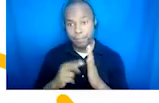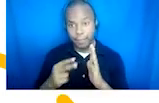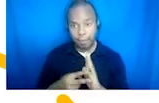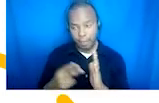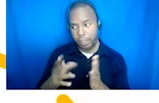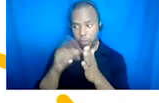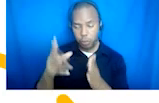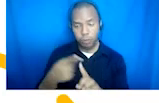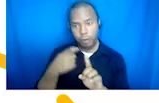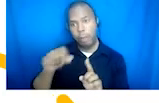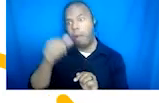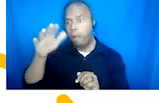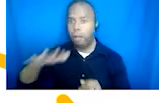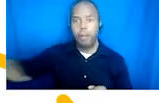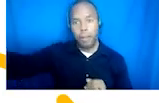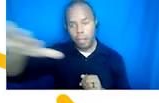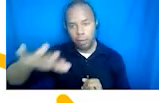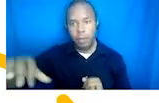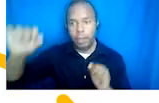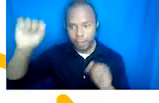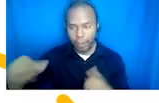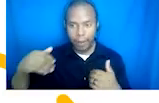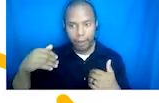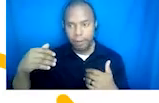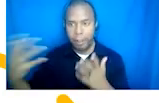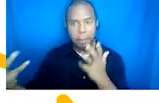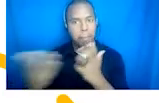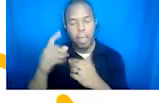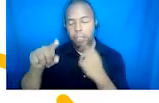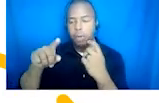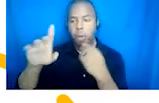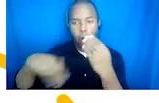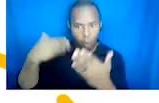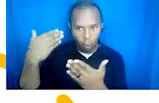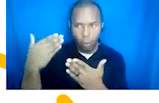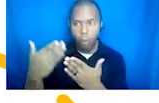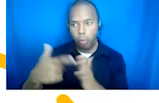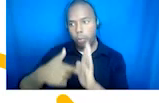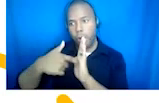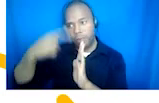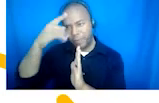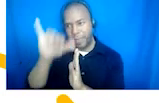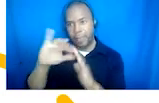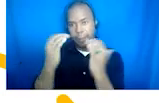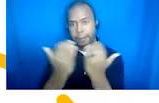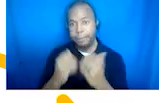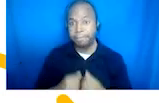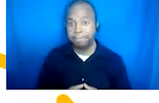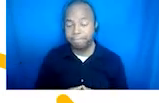another location can satisfy all the requirements to complete that course. Yeah.